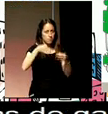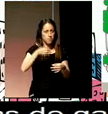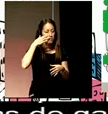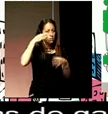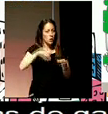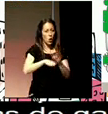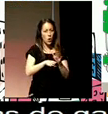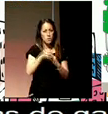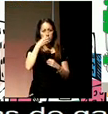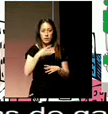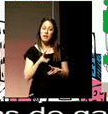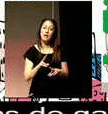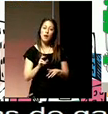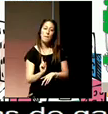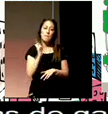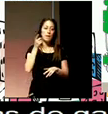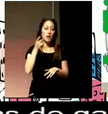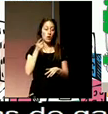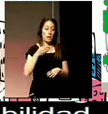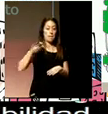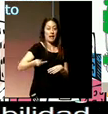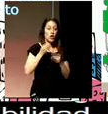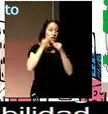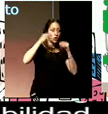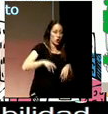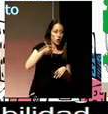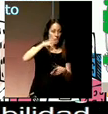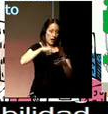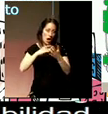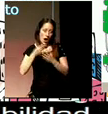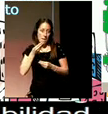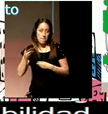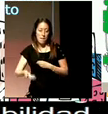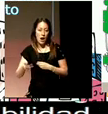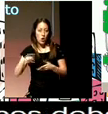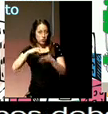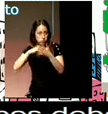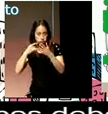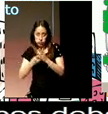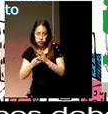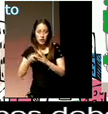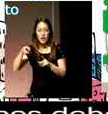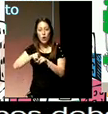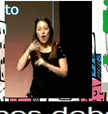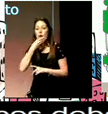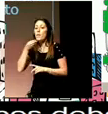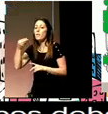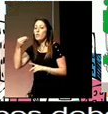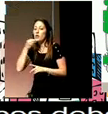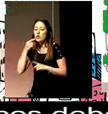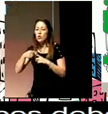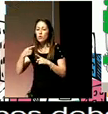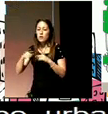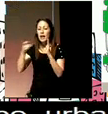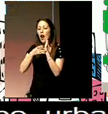we have to safeguard the historical and architectural value. We have to take into account the aesthetics and